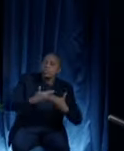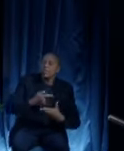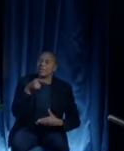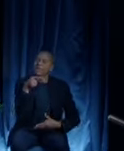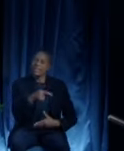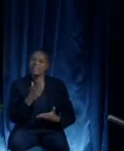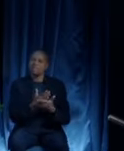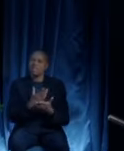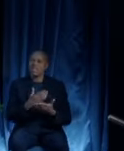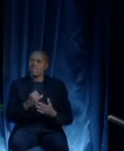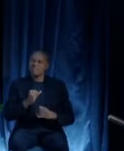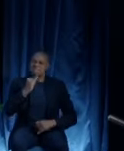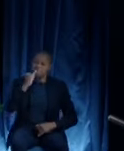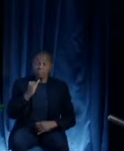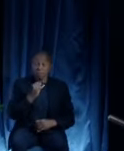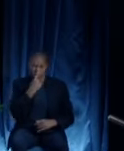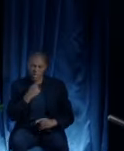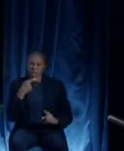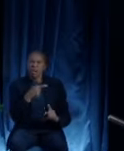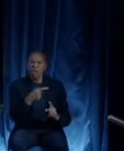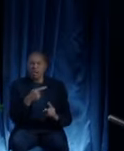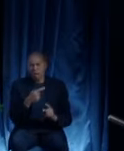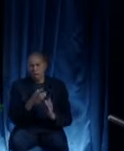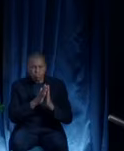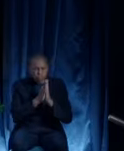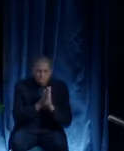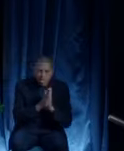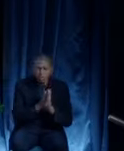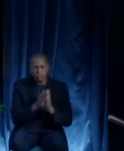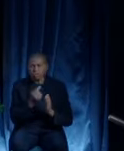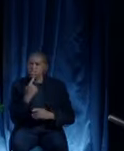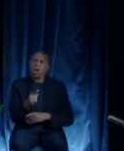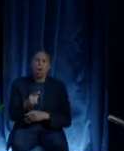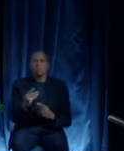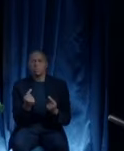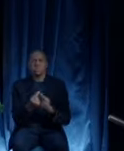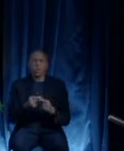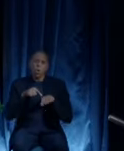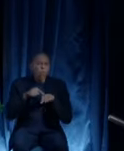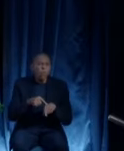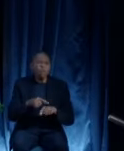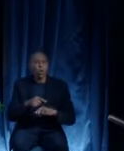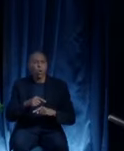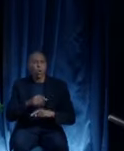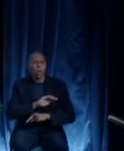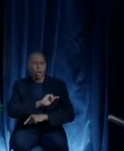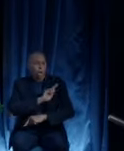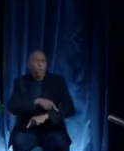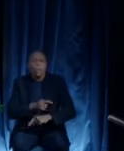do that through religion, to say that something is popish, mm-hmm. Or you could go down the